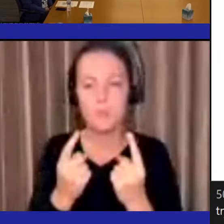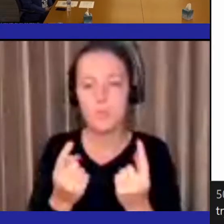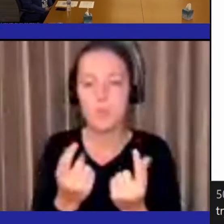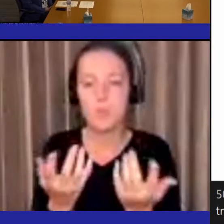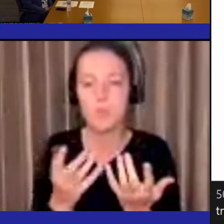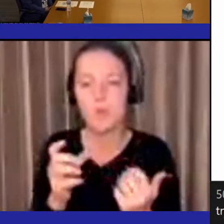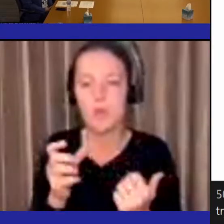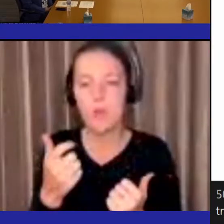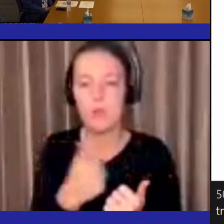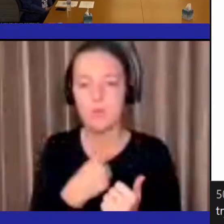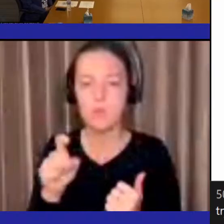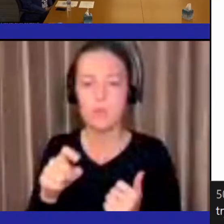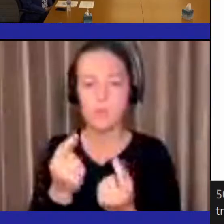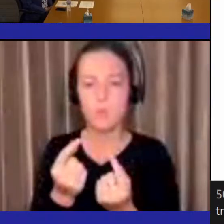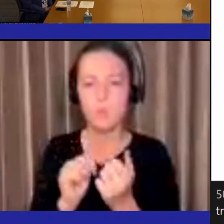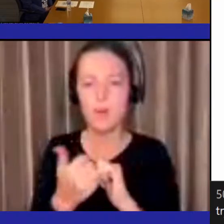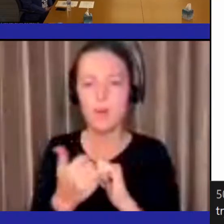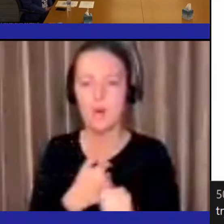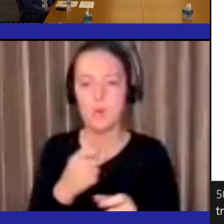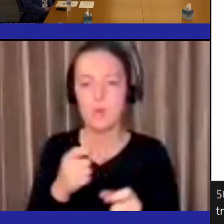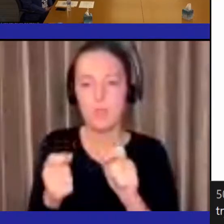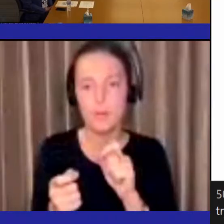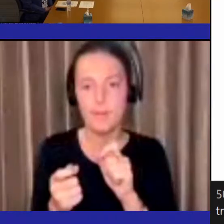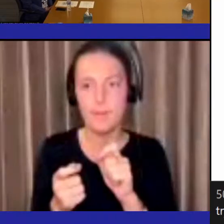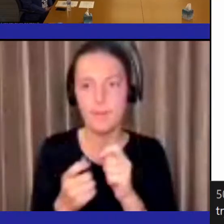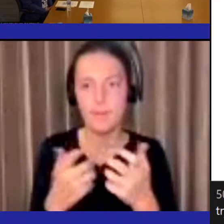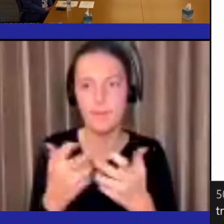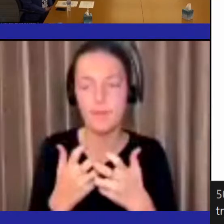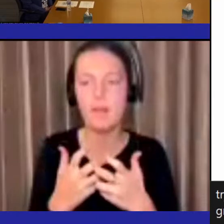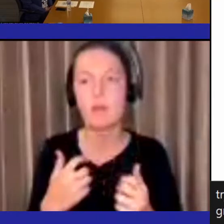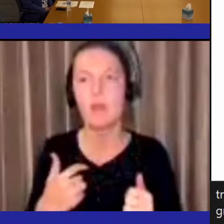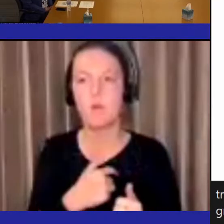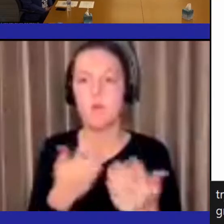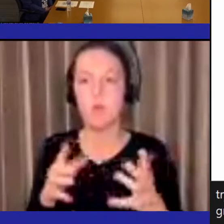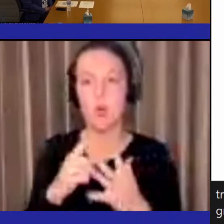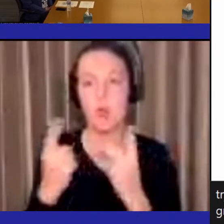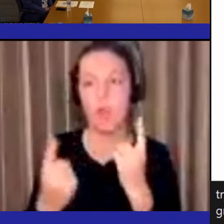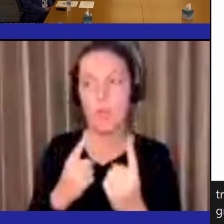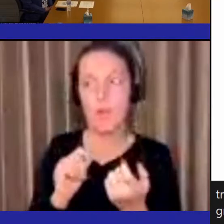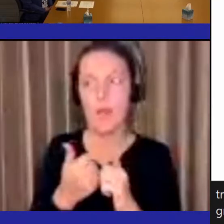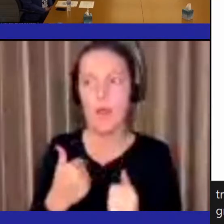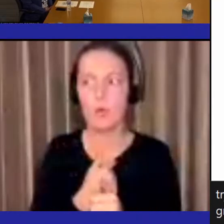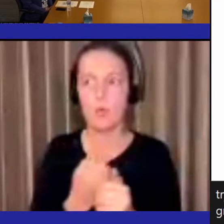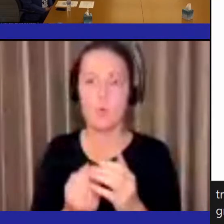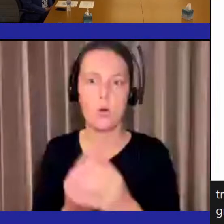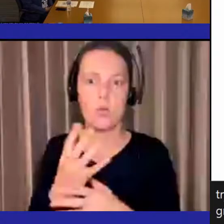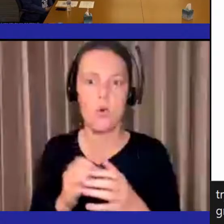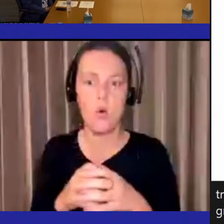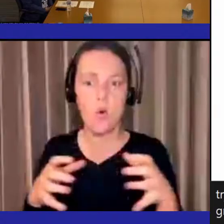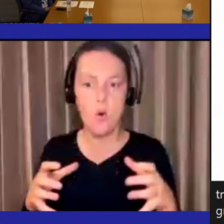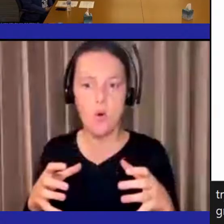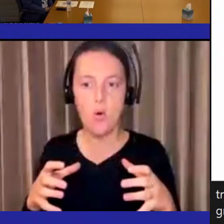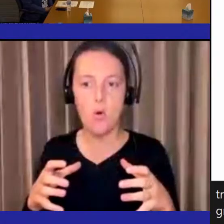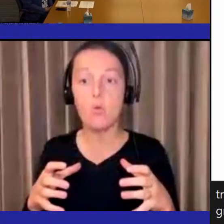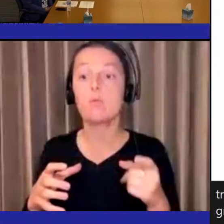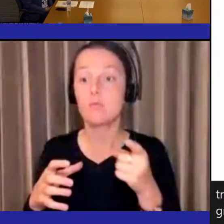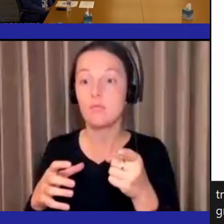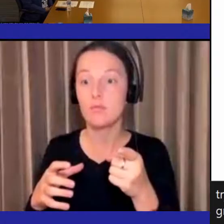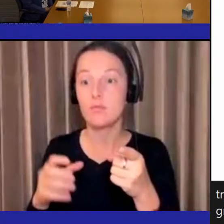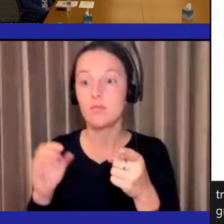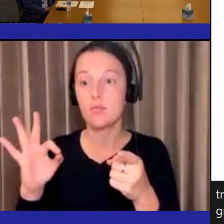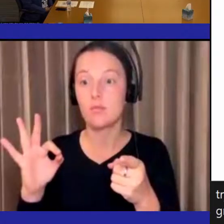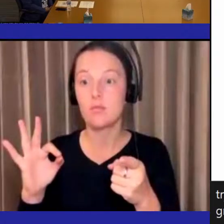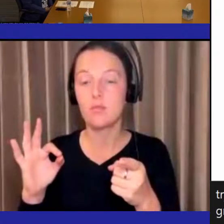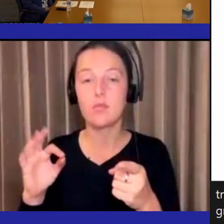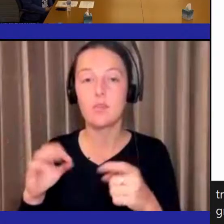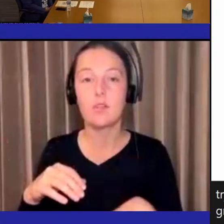thinking about how do we grow? Are we going to do now kidney in all of the boroughs because we just